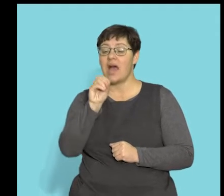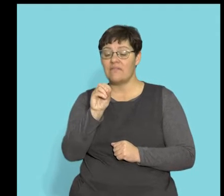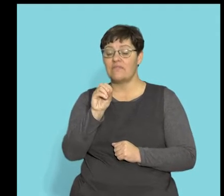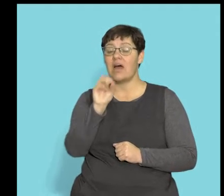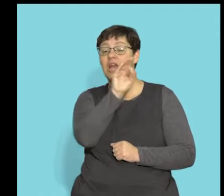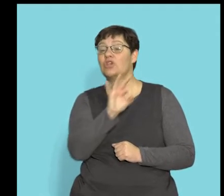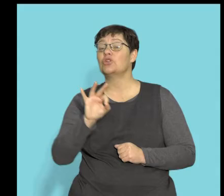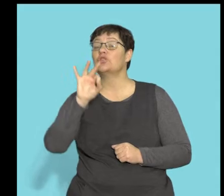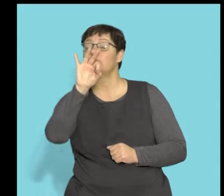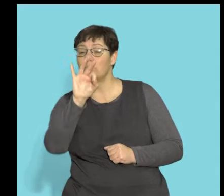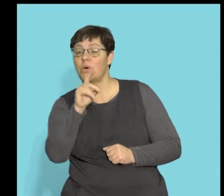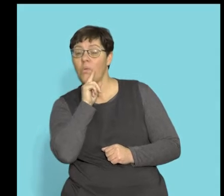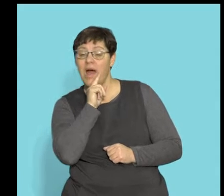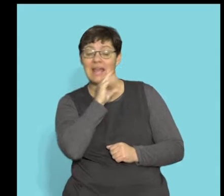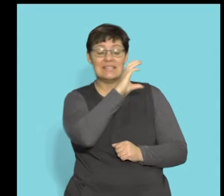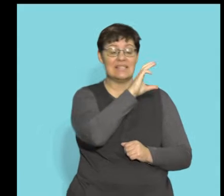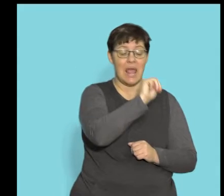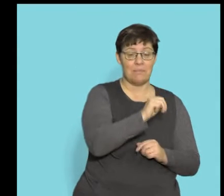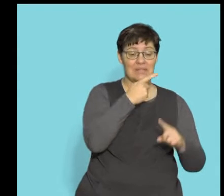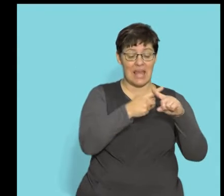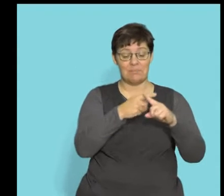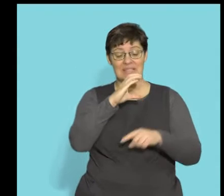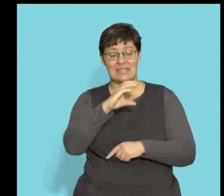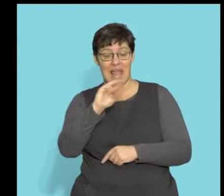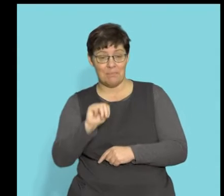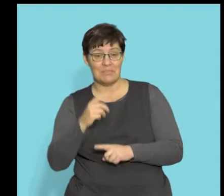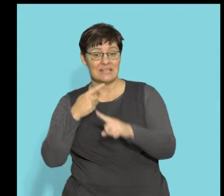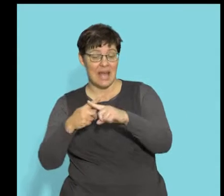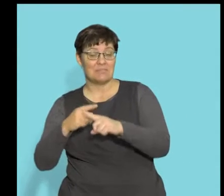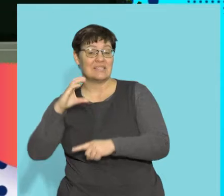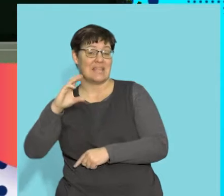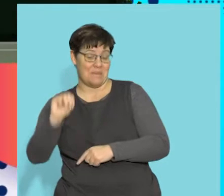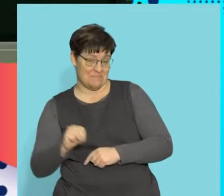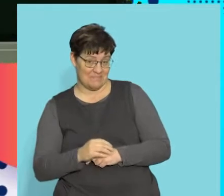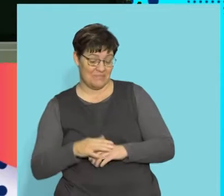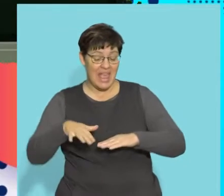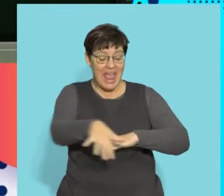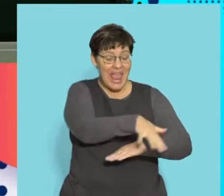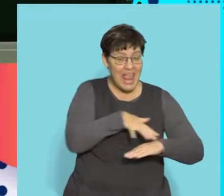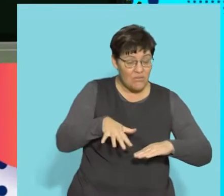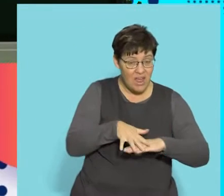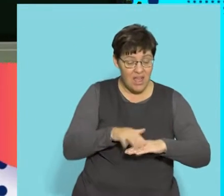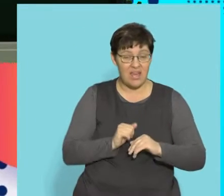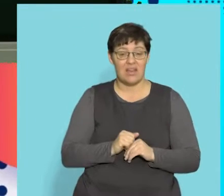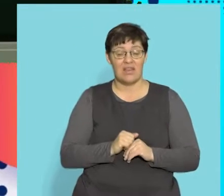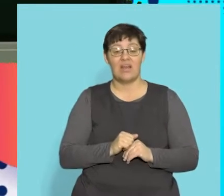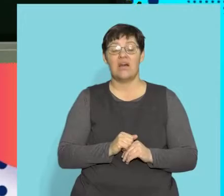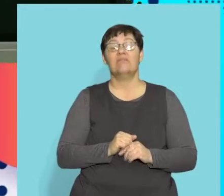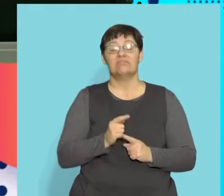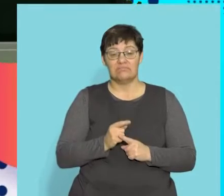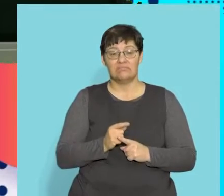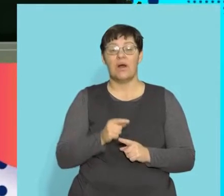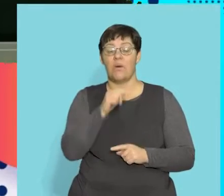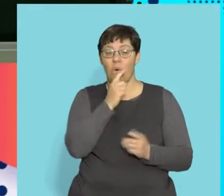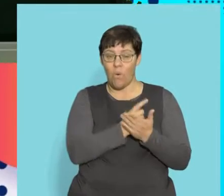have cubed my units. Just a reminder, for area and surface area,